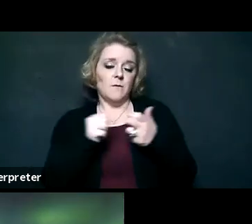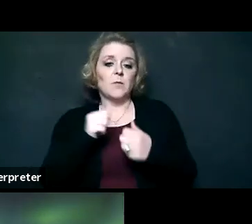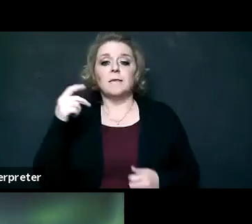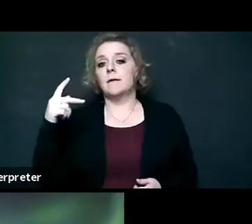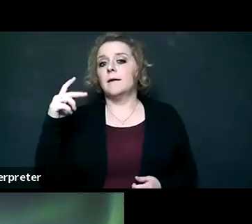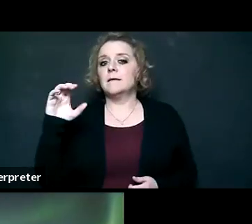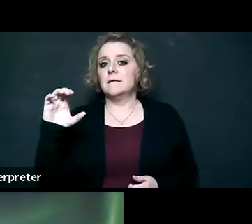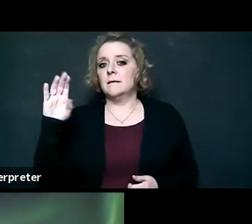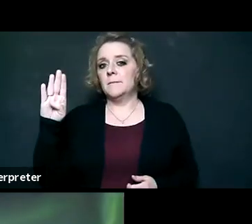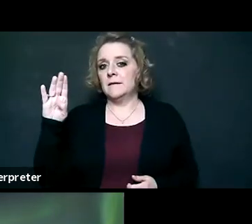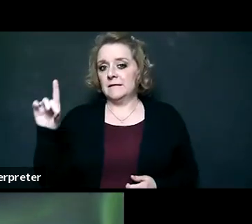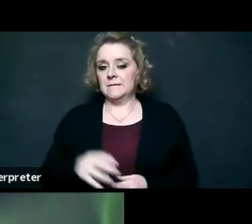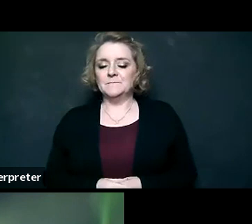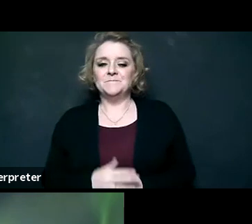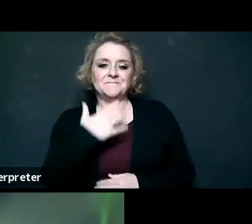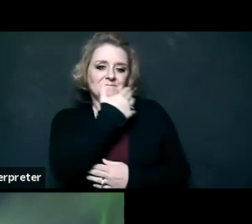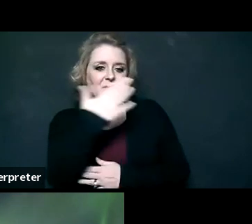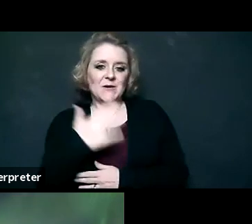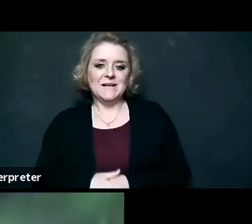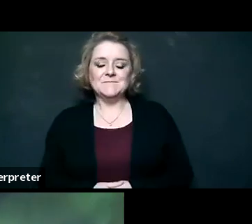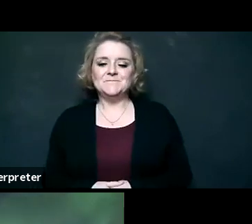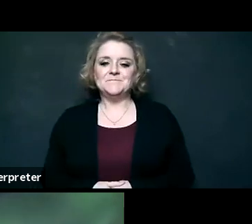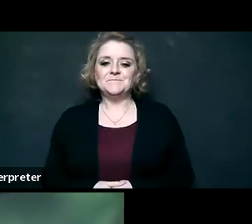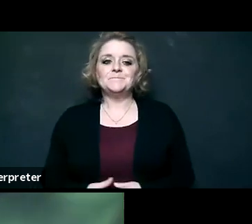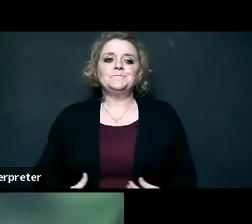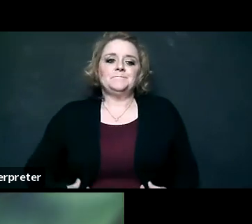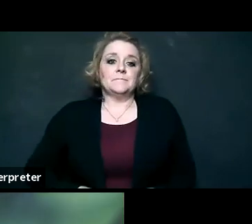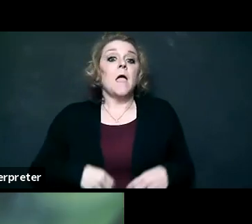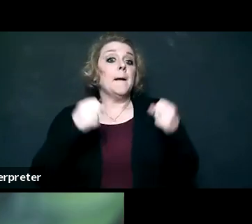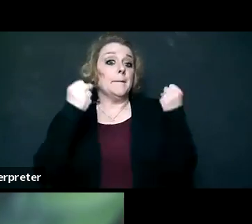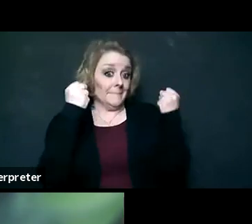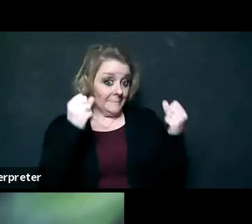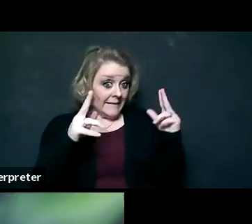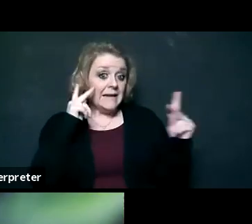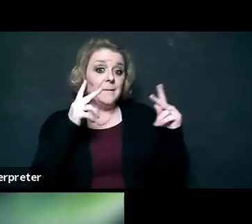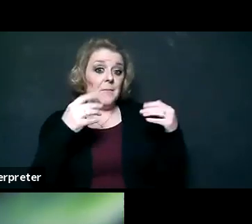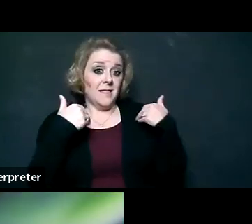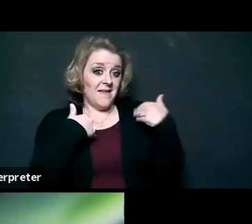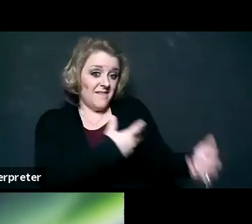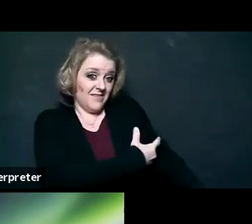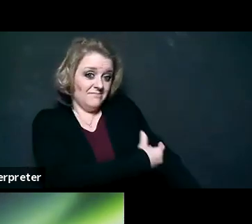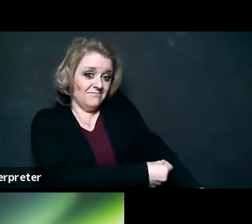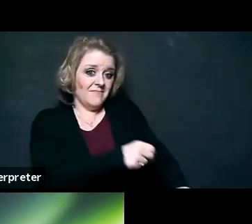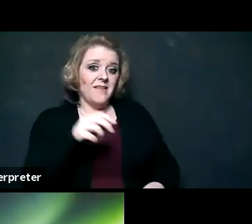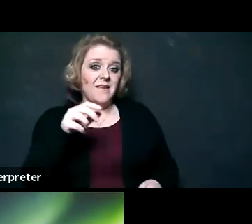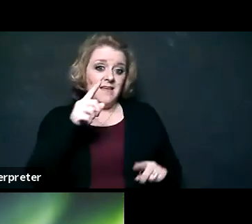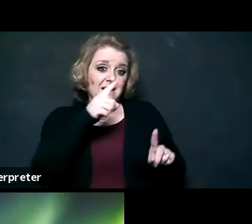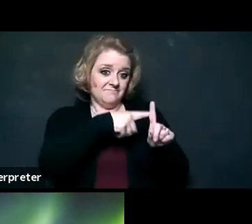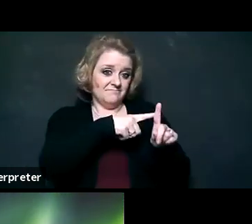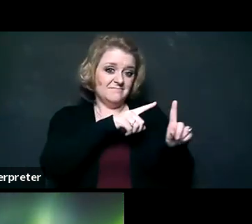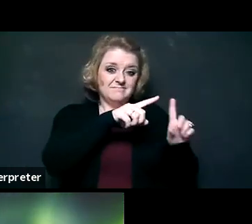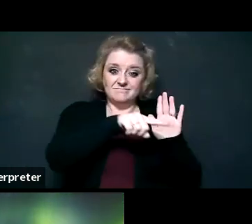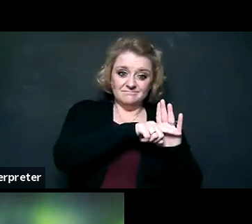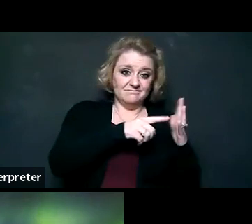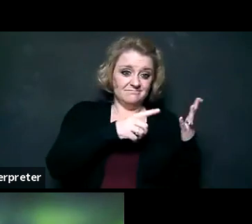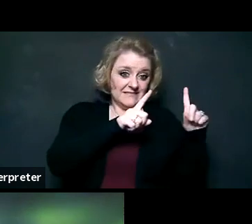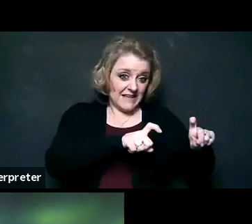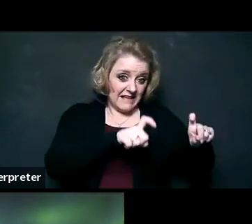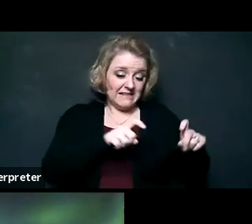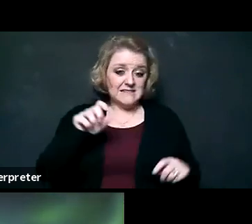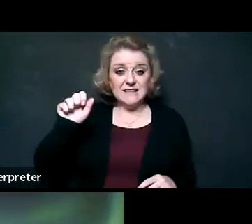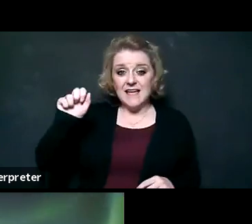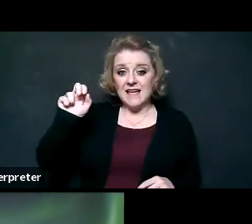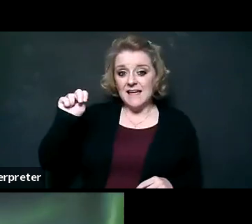Good morning. My question is, a lot of people have gone to take the antibody test. So how many of those are coming back positive, and what does that really